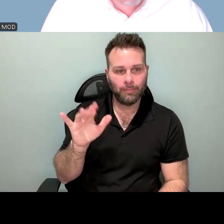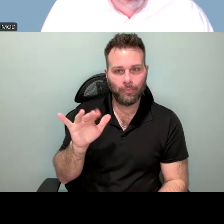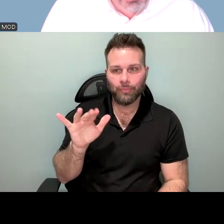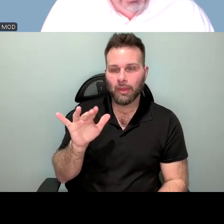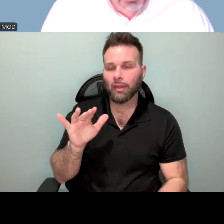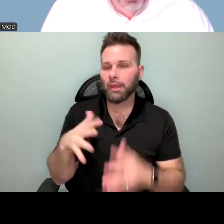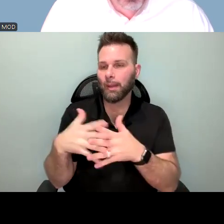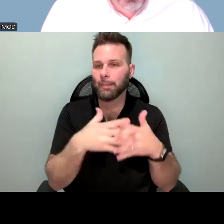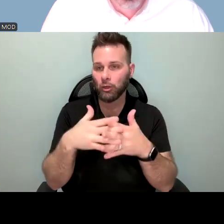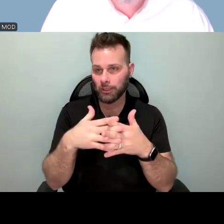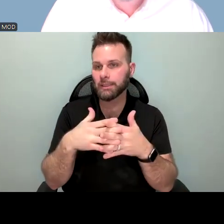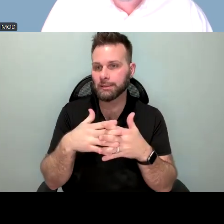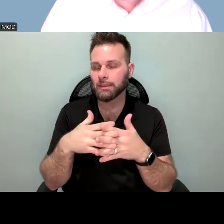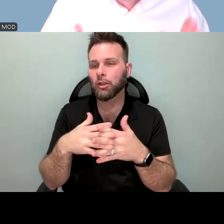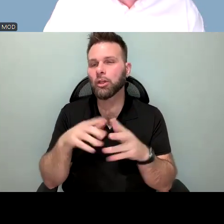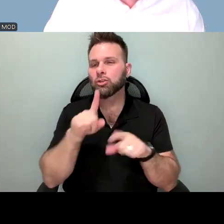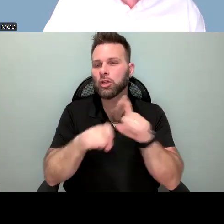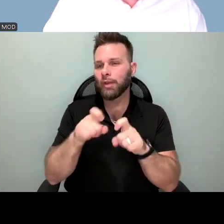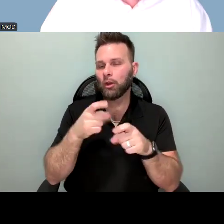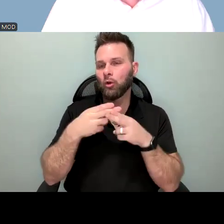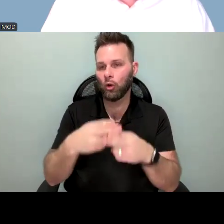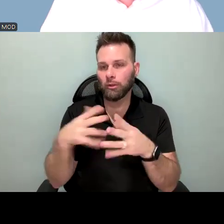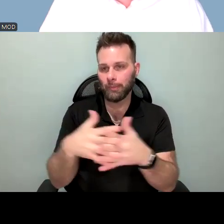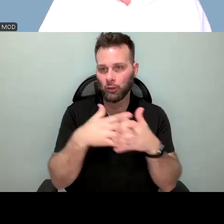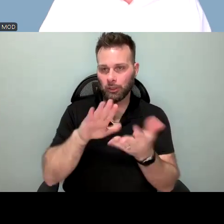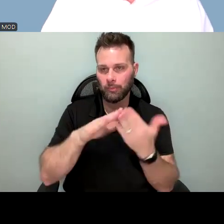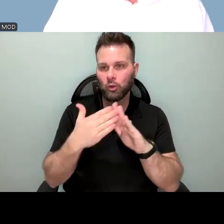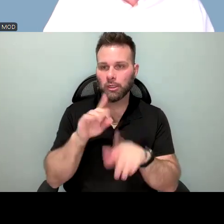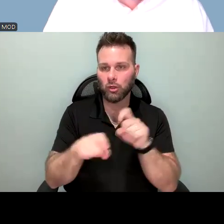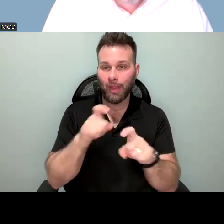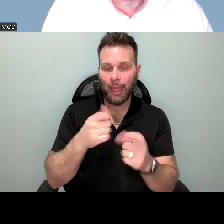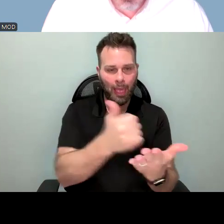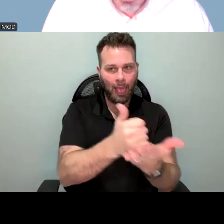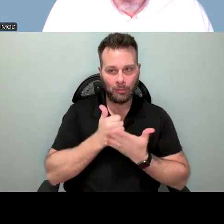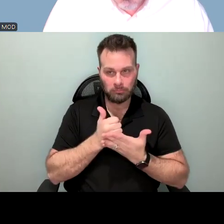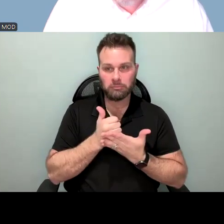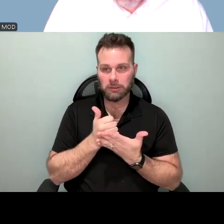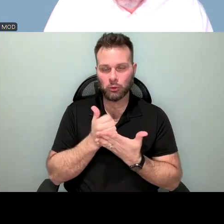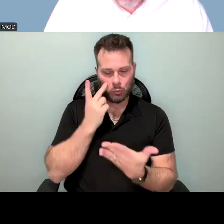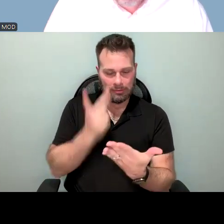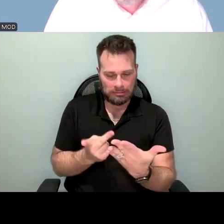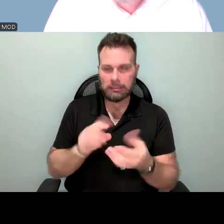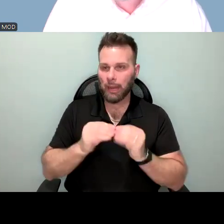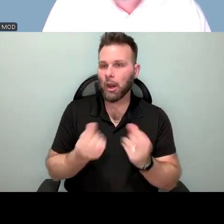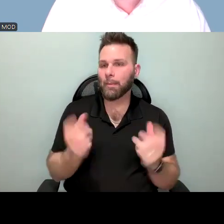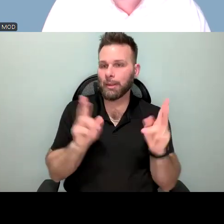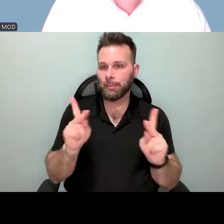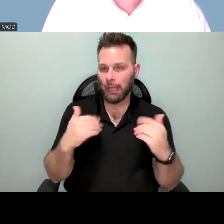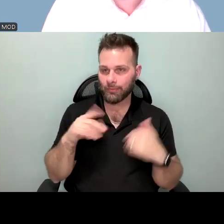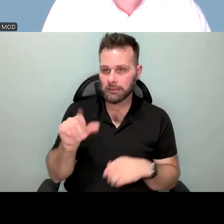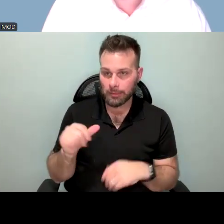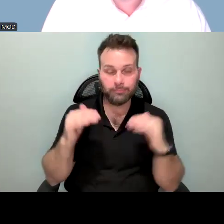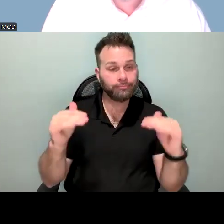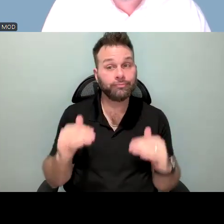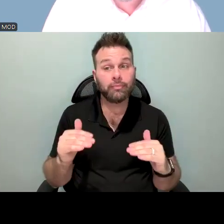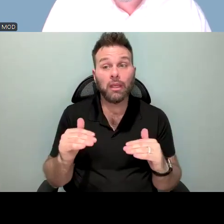American Community Survey. So it's a limited, look at what they do, but it gives you a nice starting number. And this information can help prioritize initiatives made